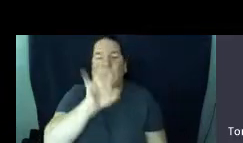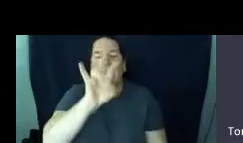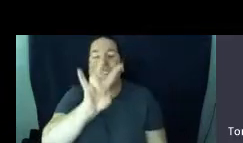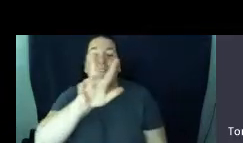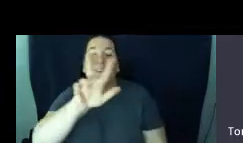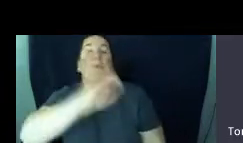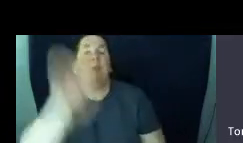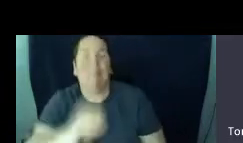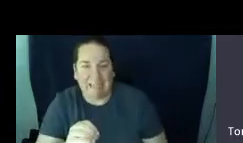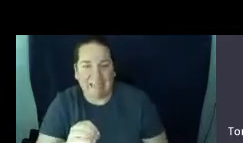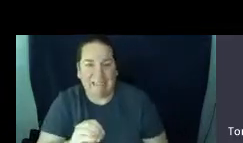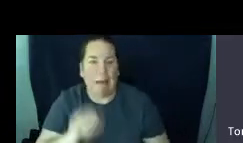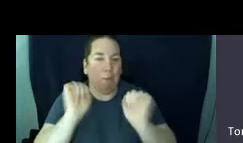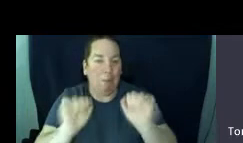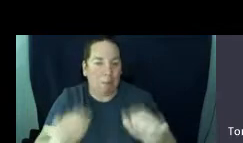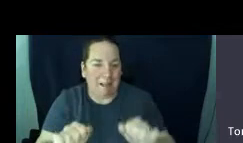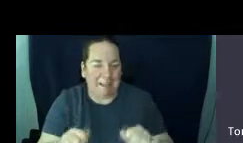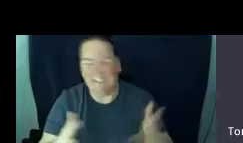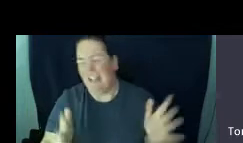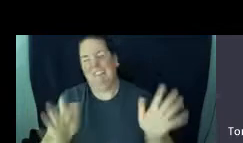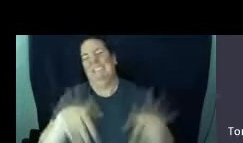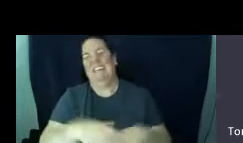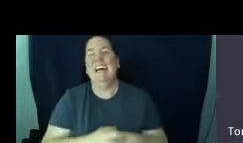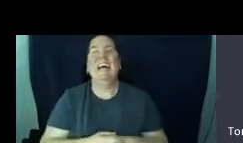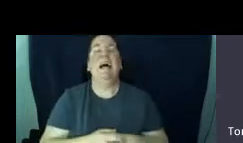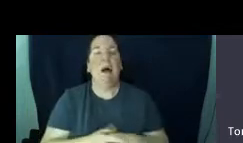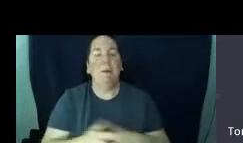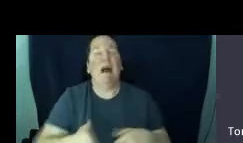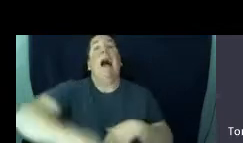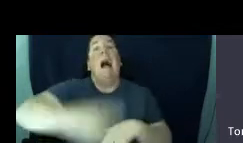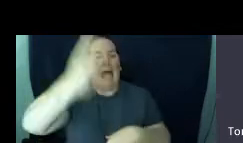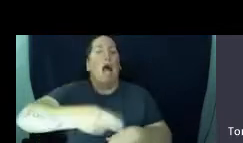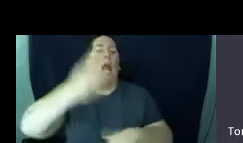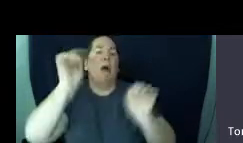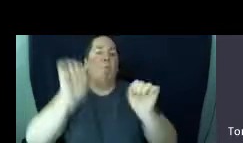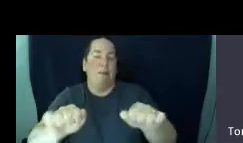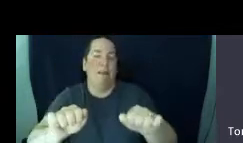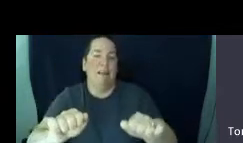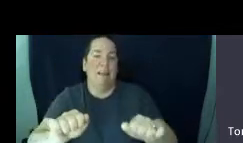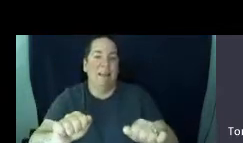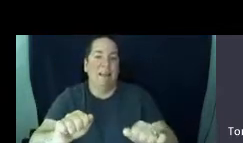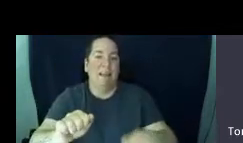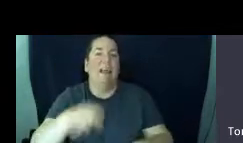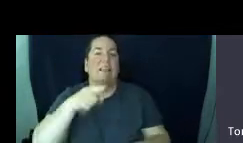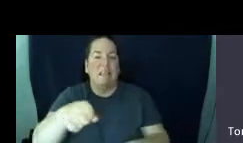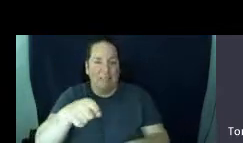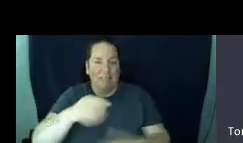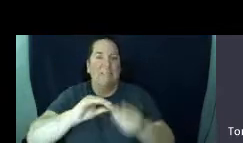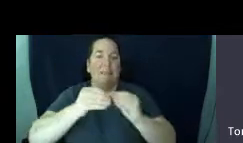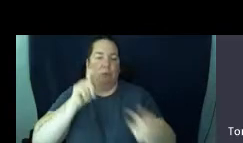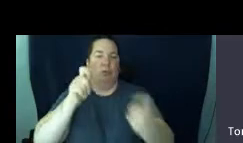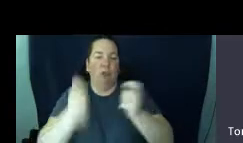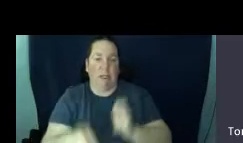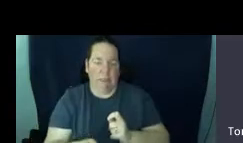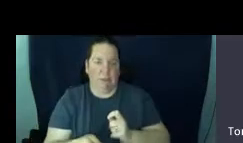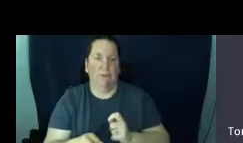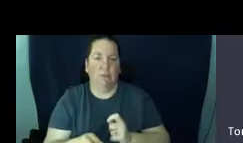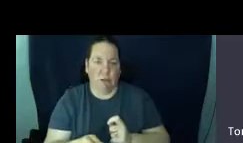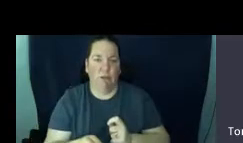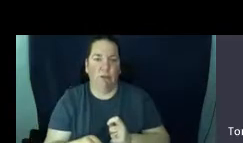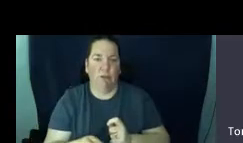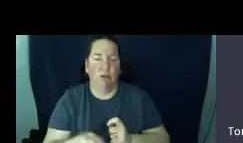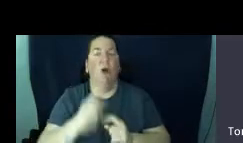95.73% probability. No, I'm just but a really high probability that these are definitely going to change once we look at these different